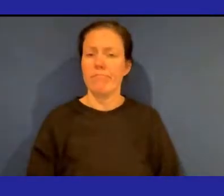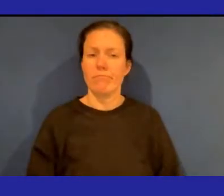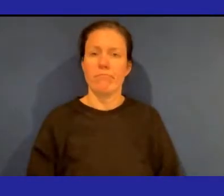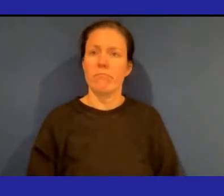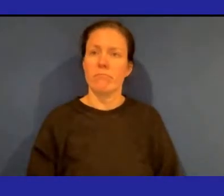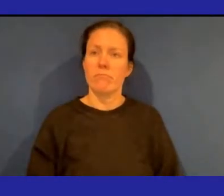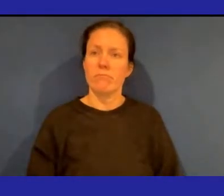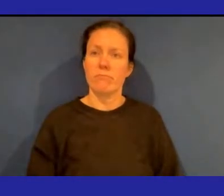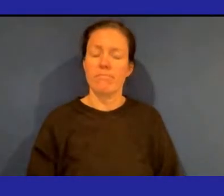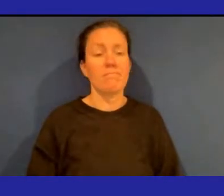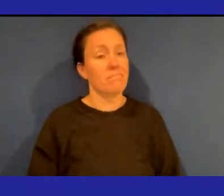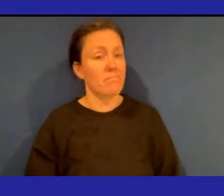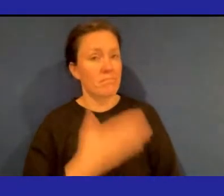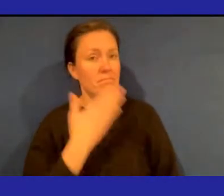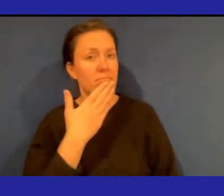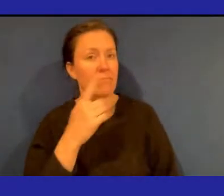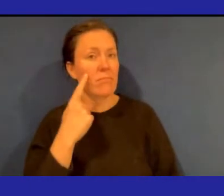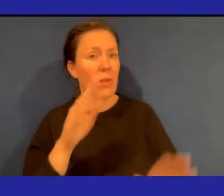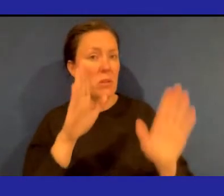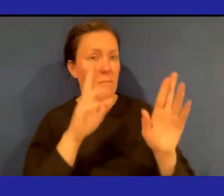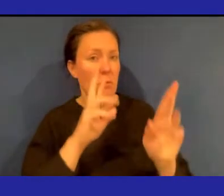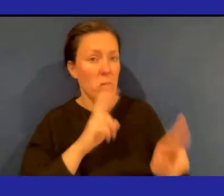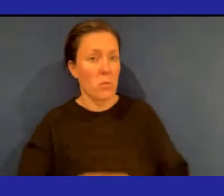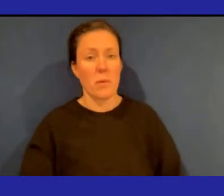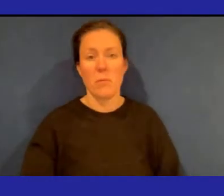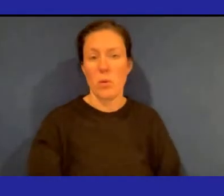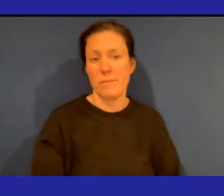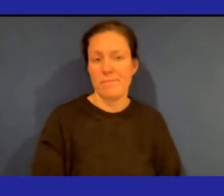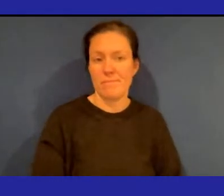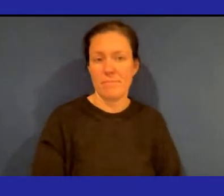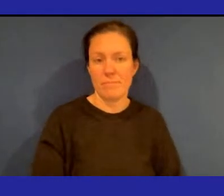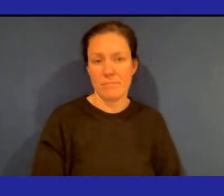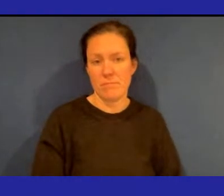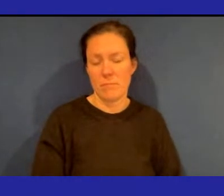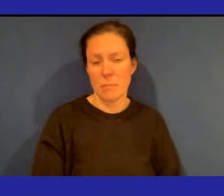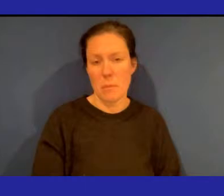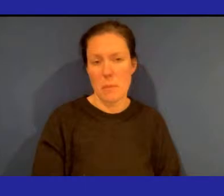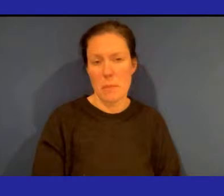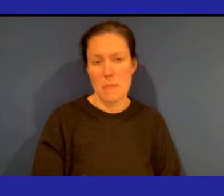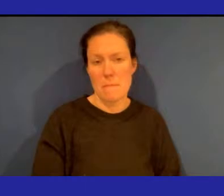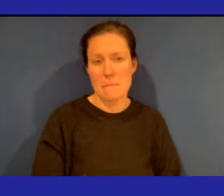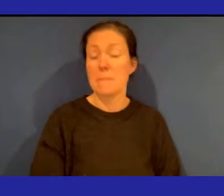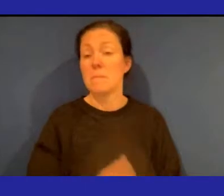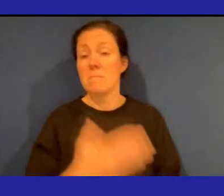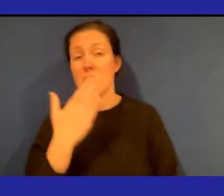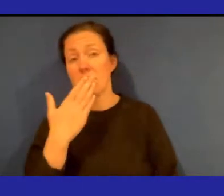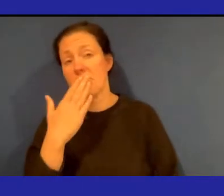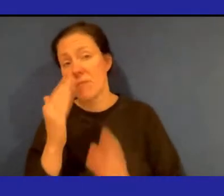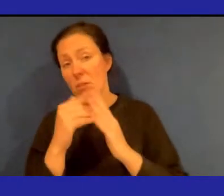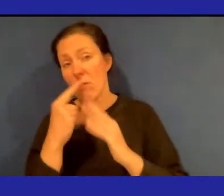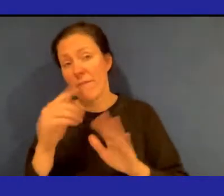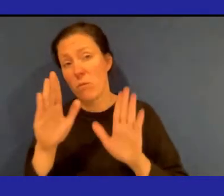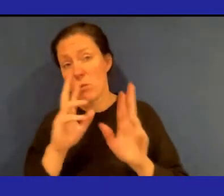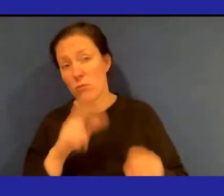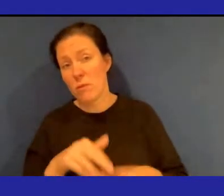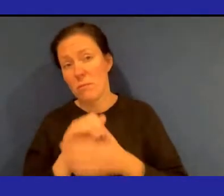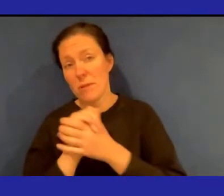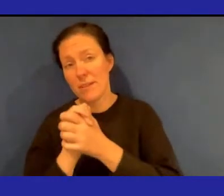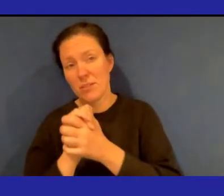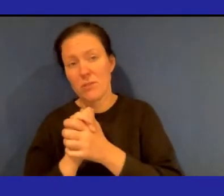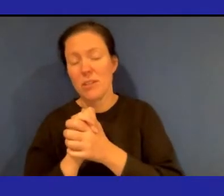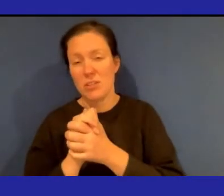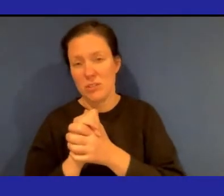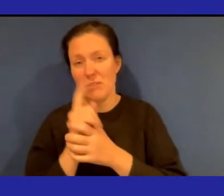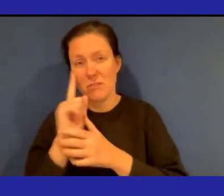Doctor? Thank you for a wonderful report. Okay. Nita? Thank you again for the wonderful report, and congratulations to you and your